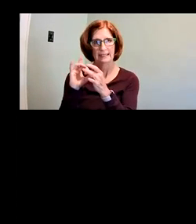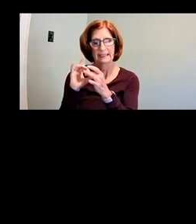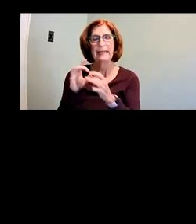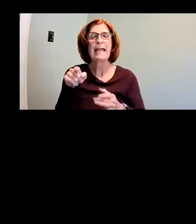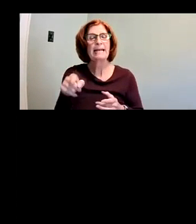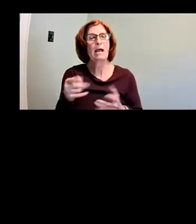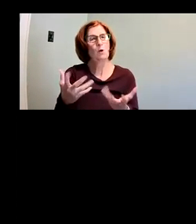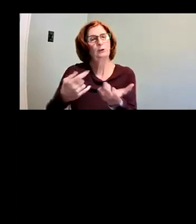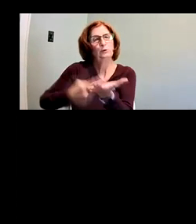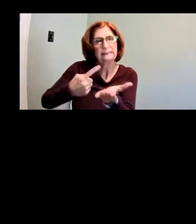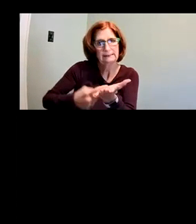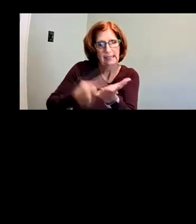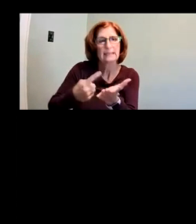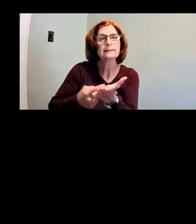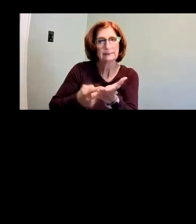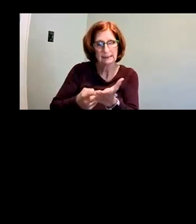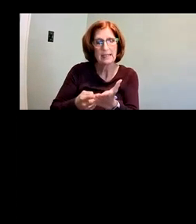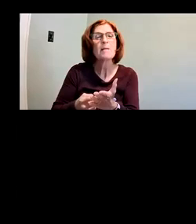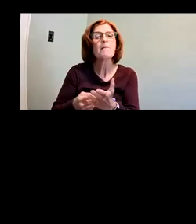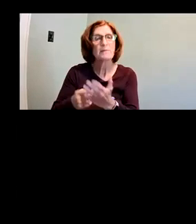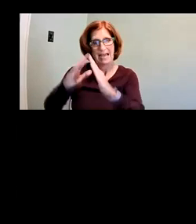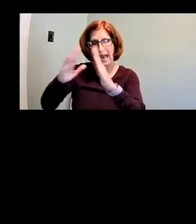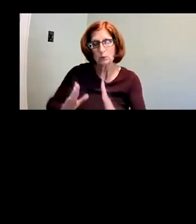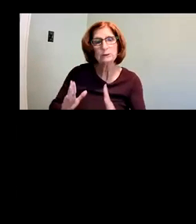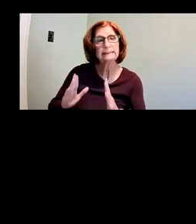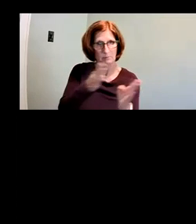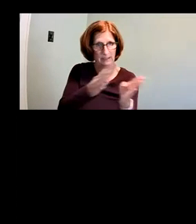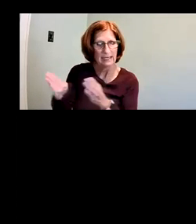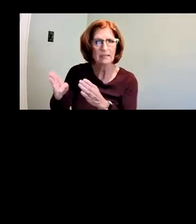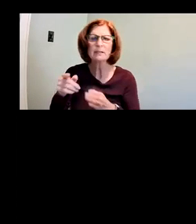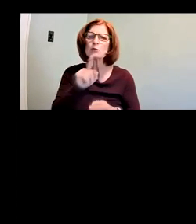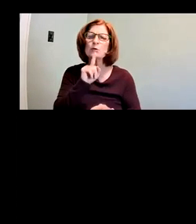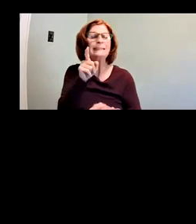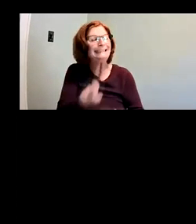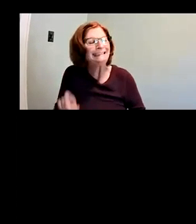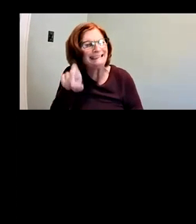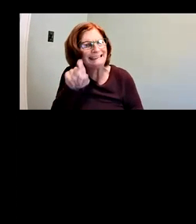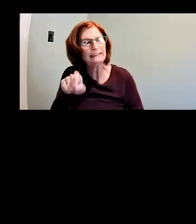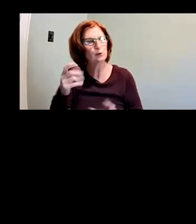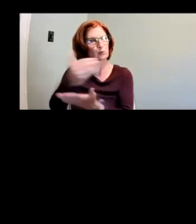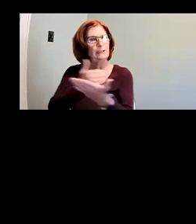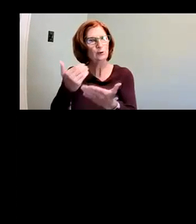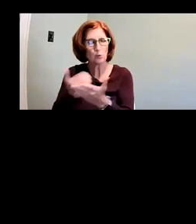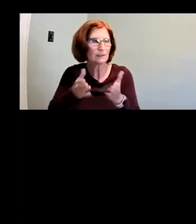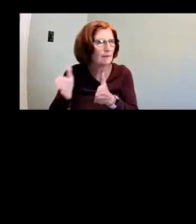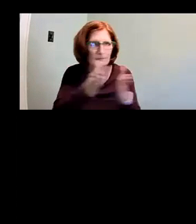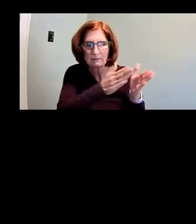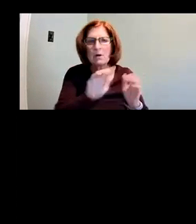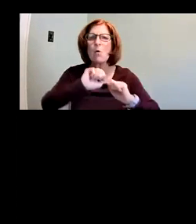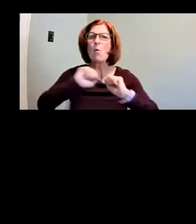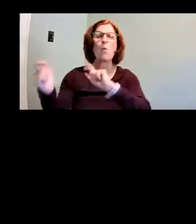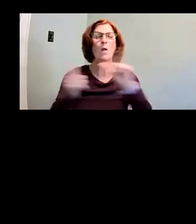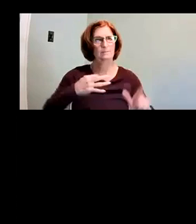Opportunity Fund. The Housing Opportunity Fund is a critical vehicle to ensure that urgently needed resources are available to ensure all Pittsburghers have